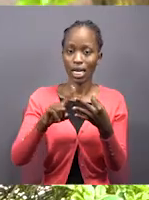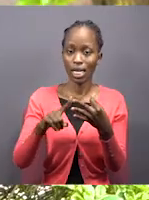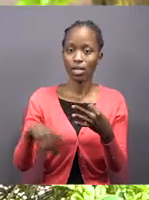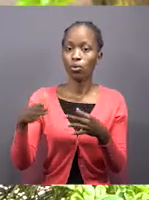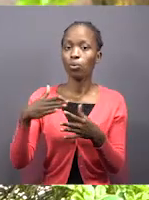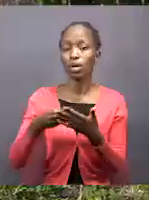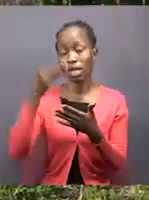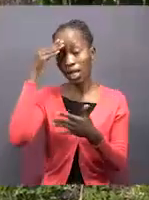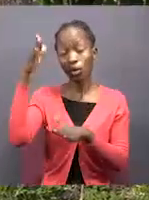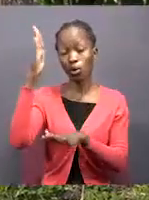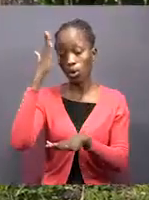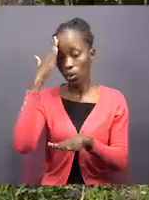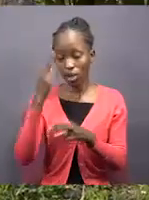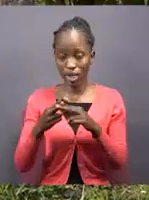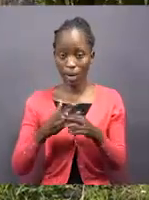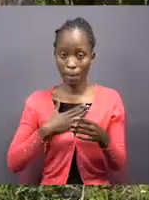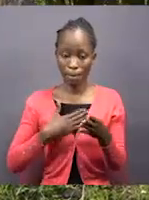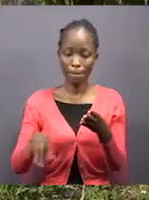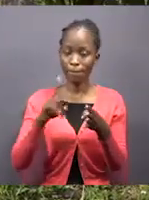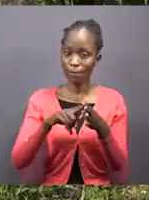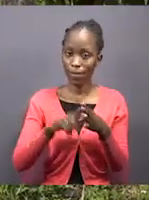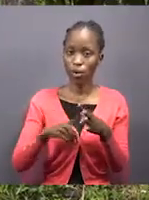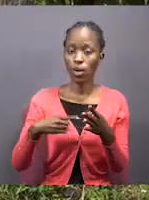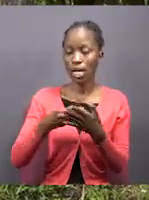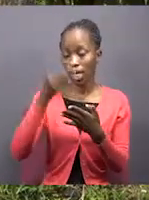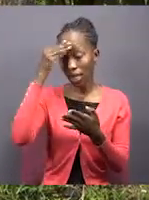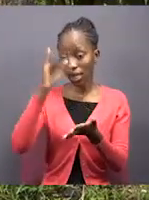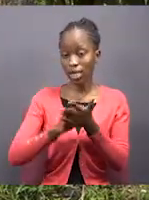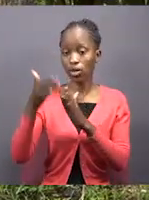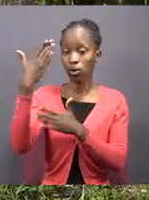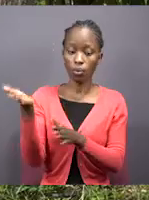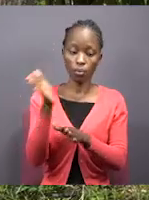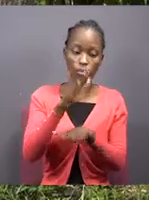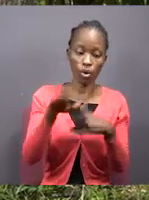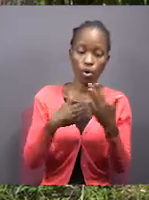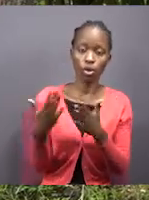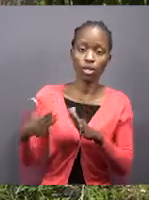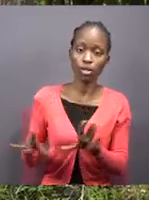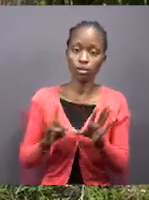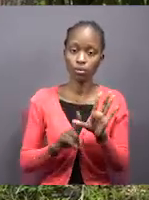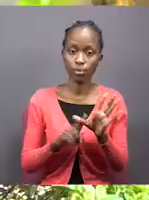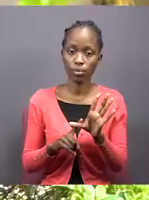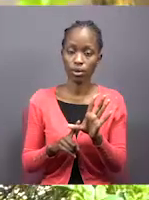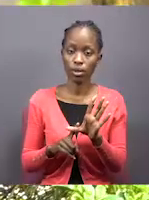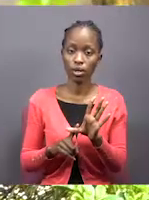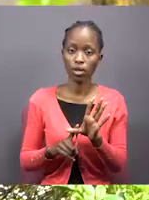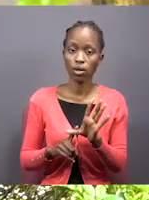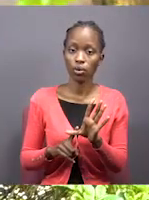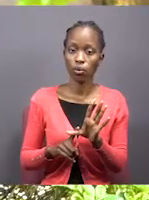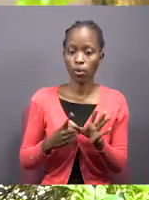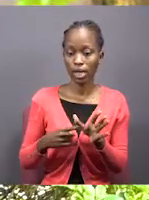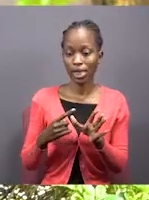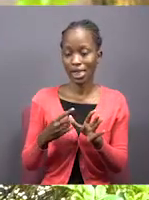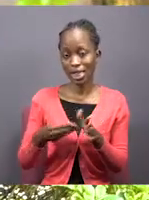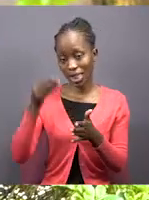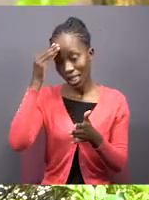God knows my name. On day four, we learned God restores all that is lost. And on day five, we learned destined